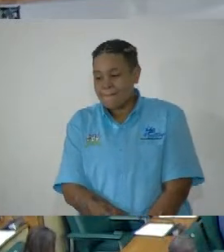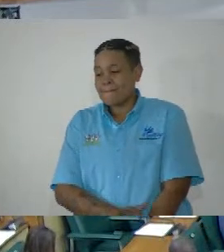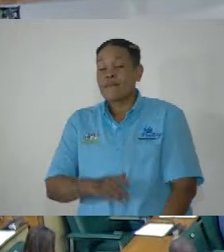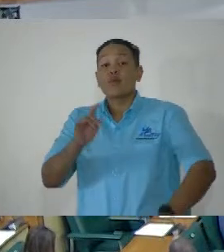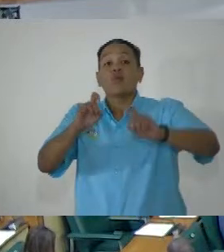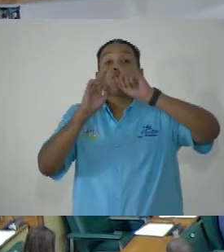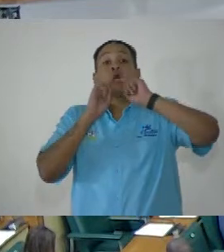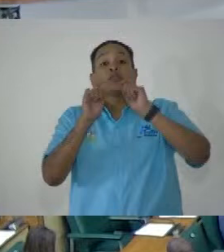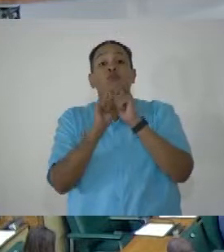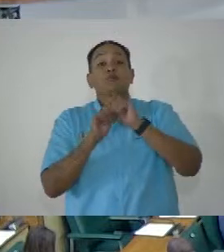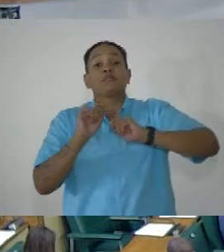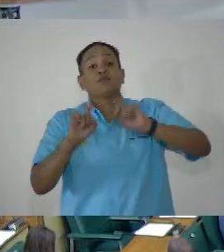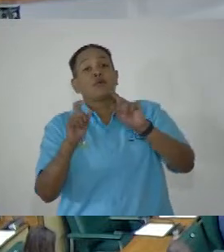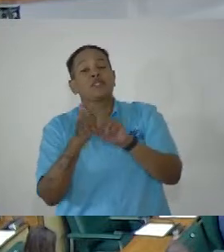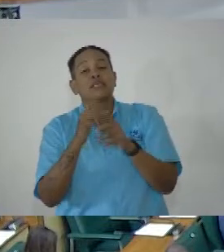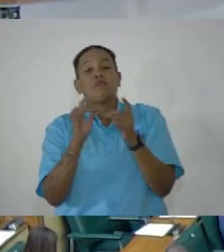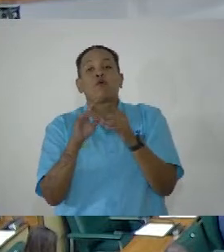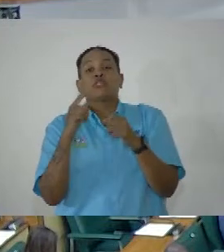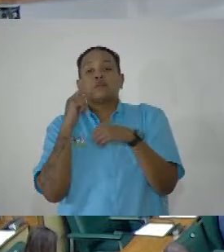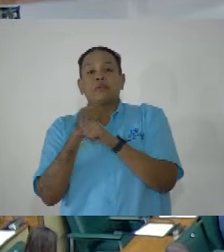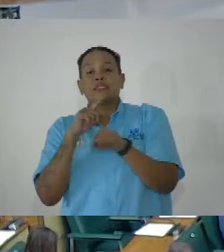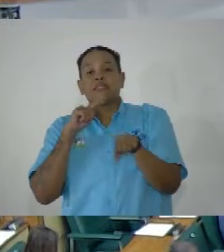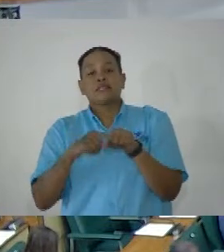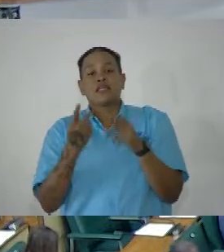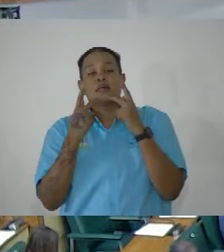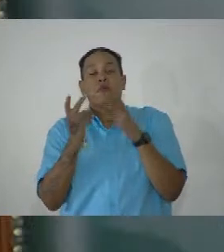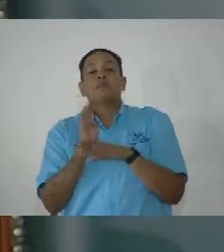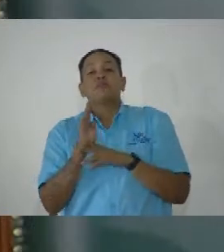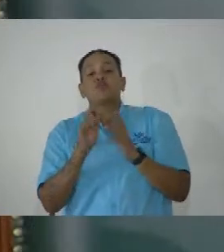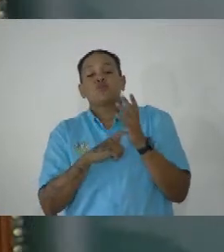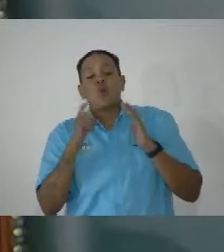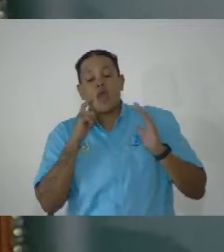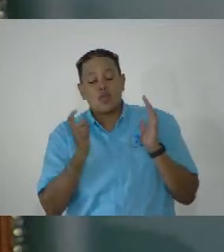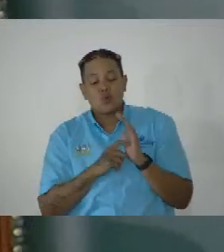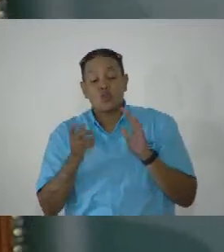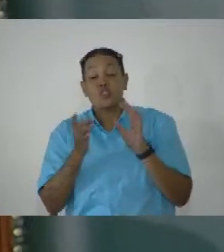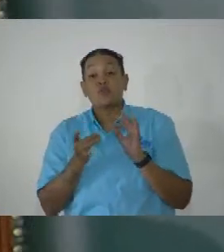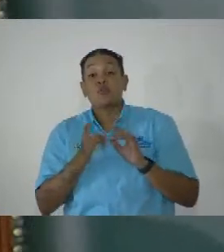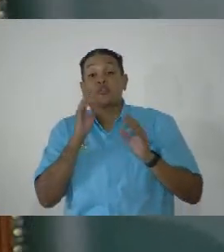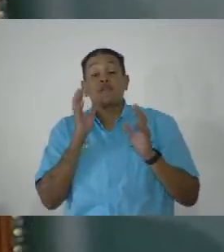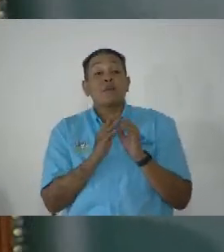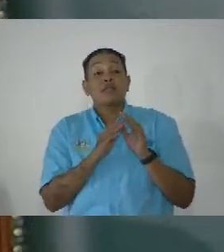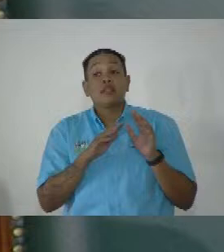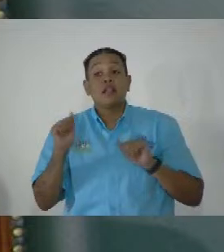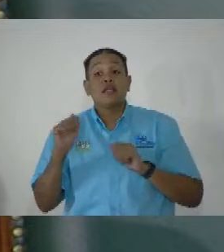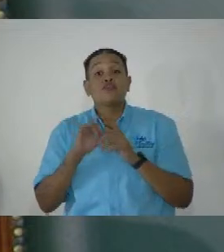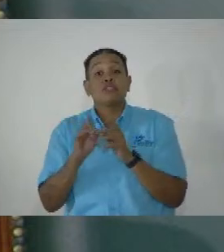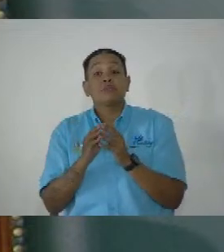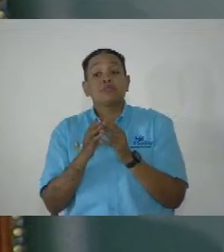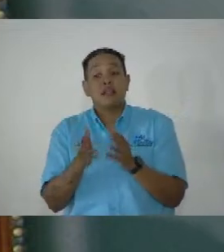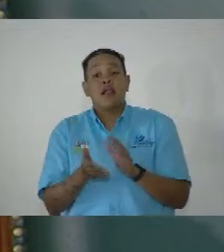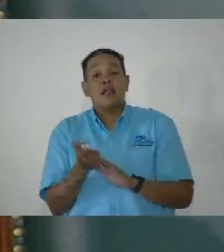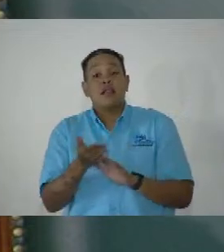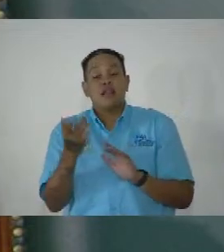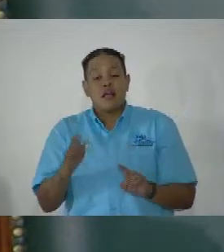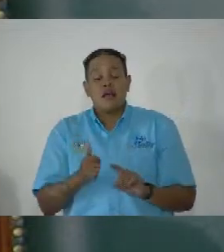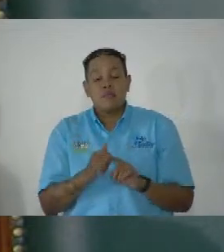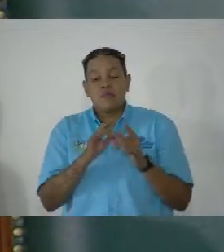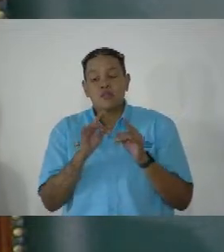Questions and answers to questions, motions that may be made at the commencement of public business requiring notice, motions relating to the sitting of the